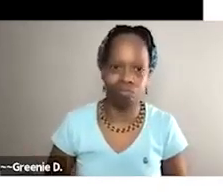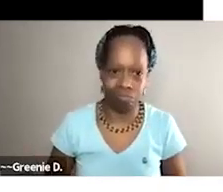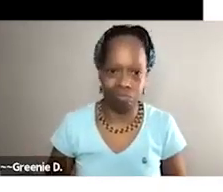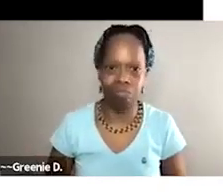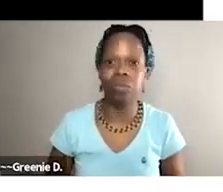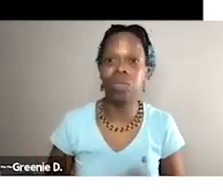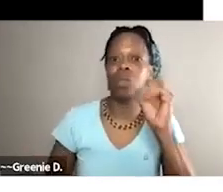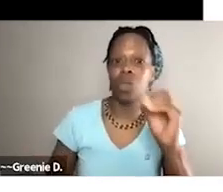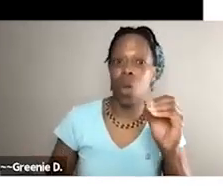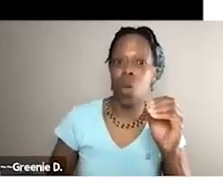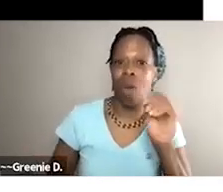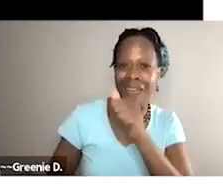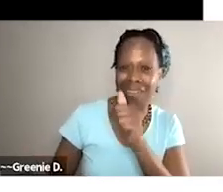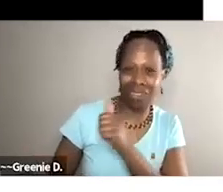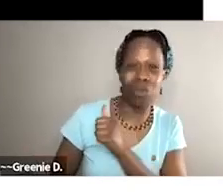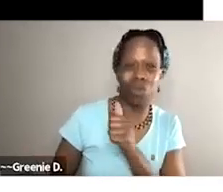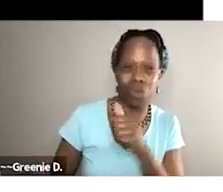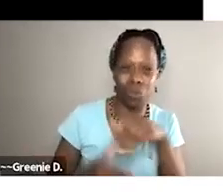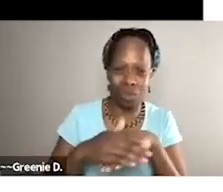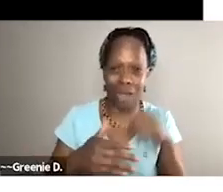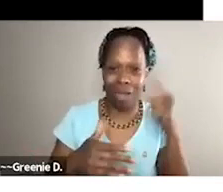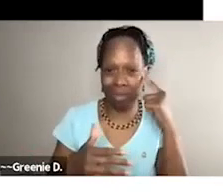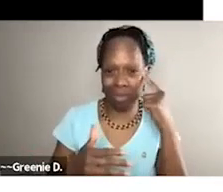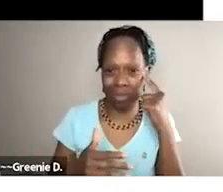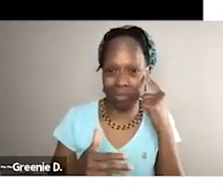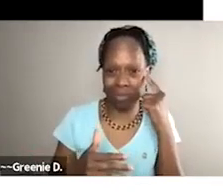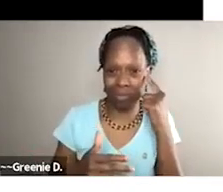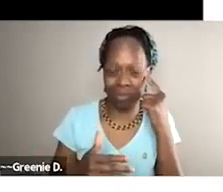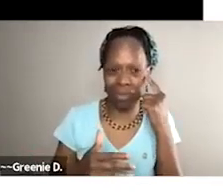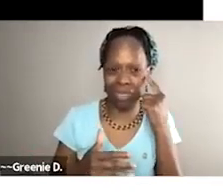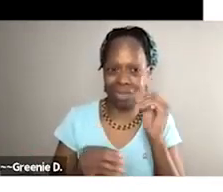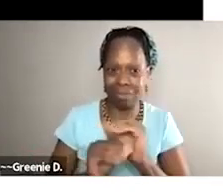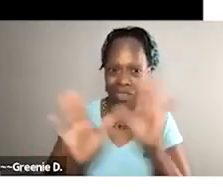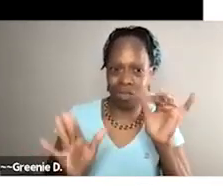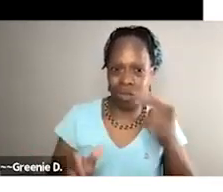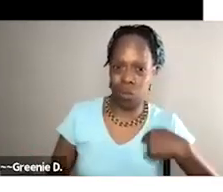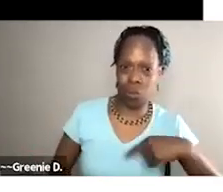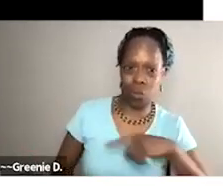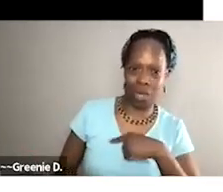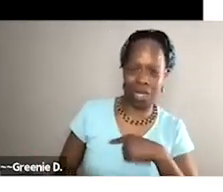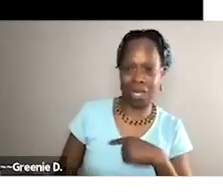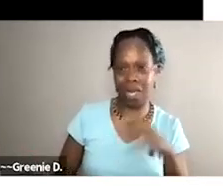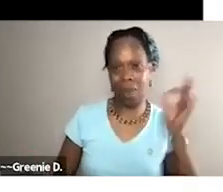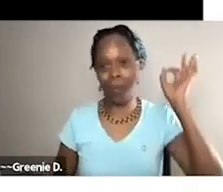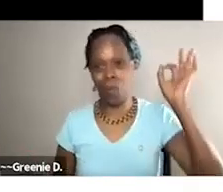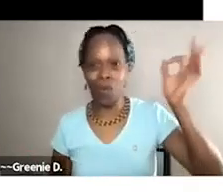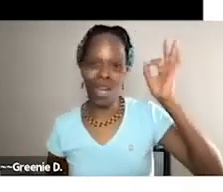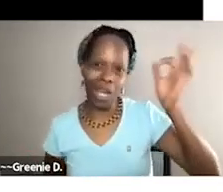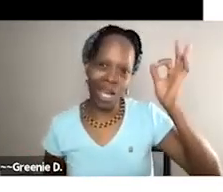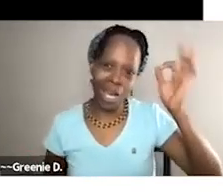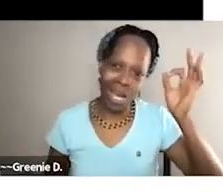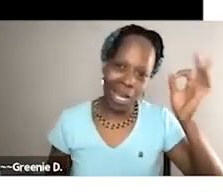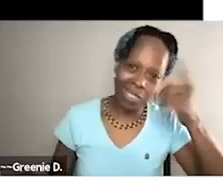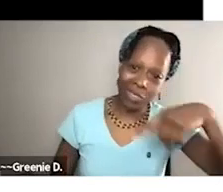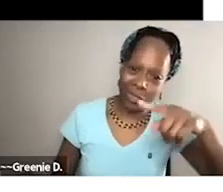So attitudinal accessibility. And I think obviously, you know, we are probably preaching to the choir a little bit of everyone who is on